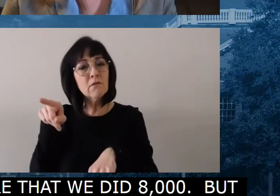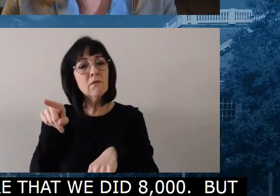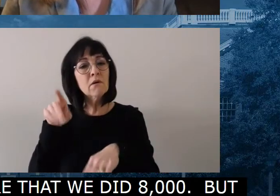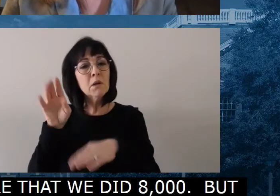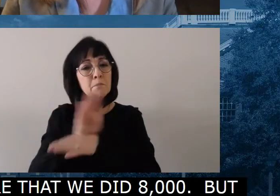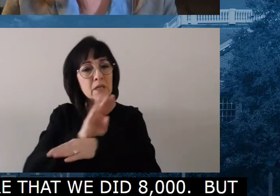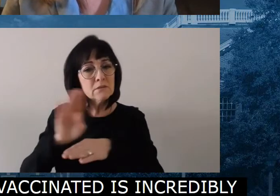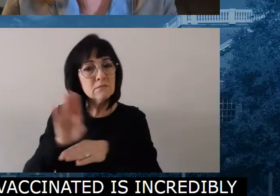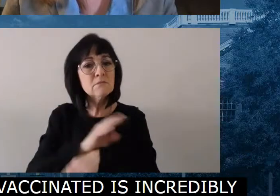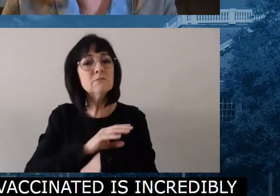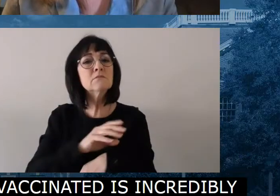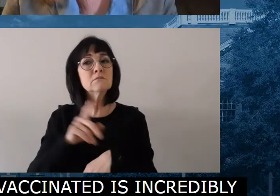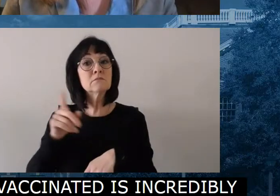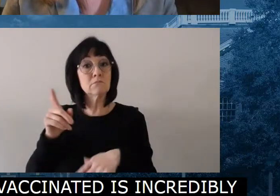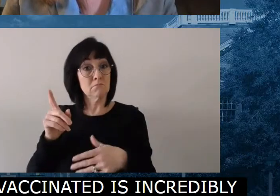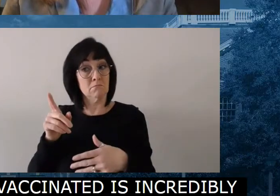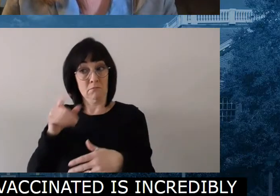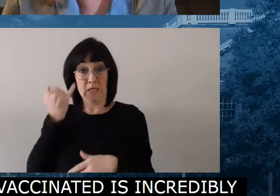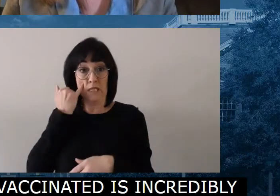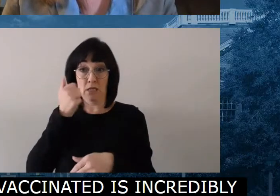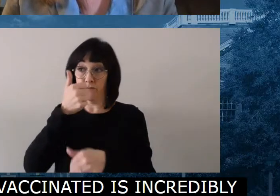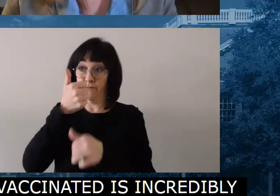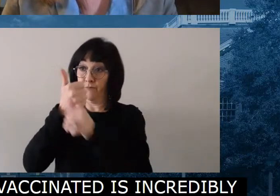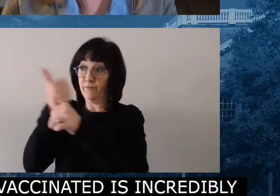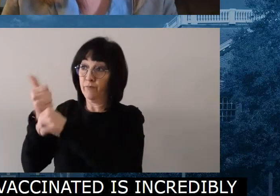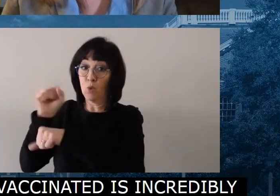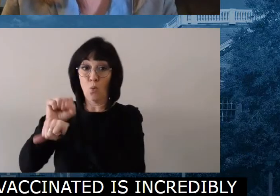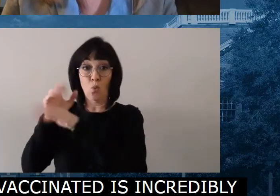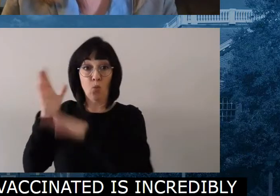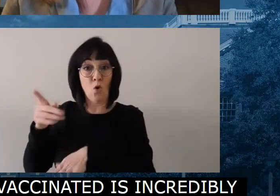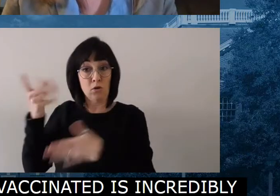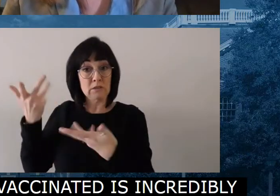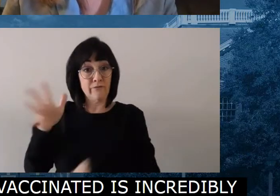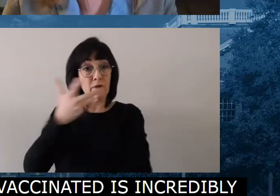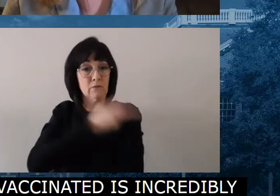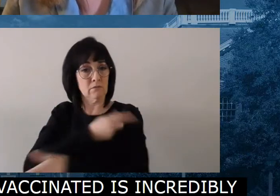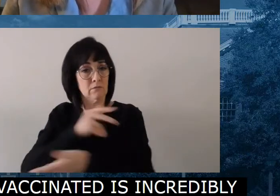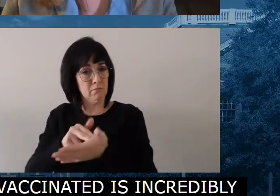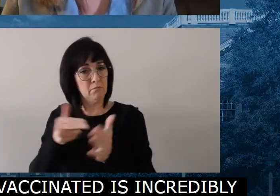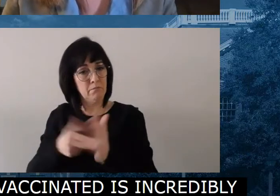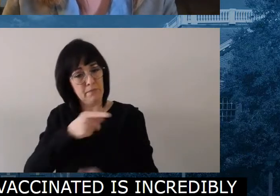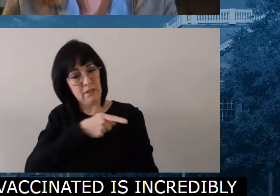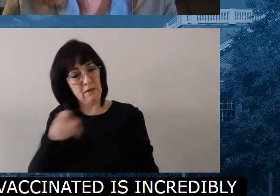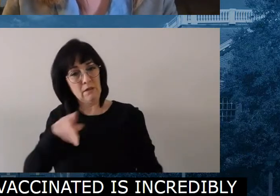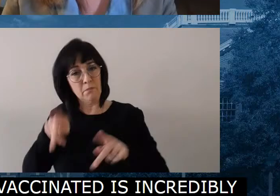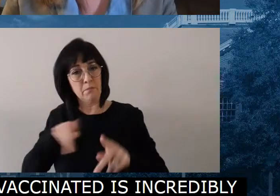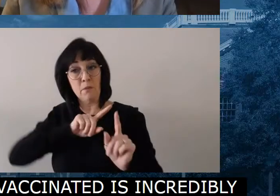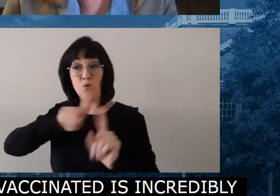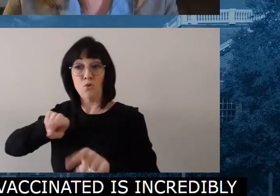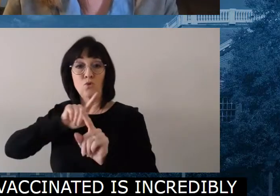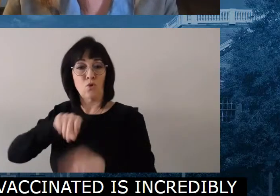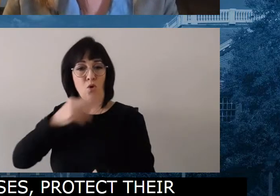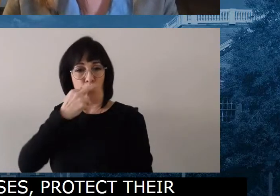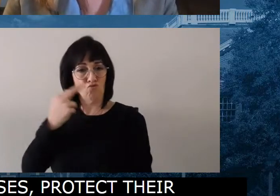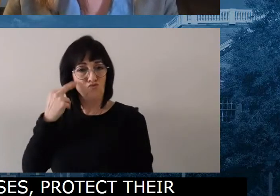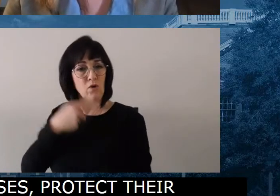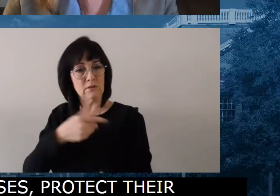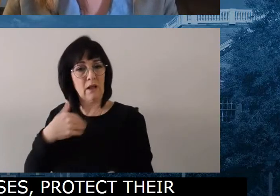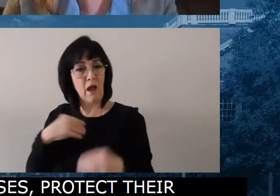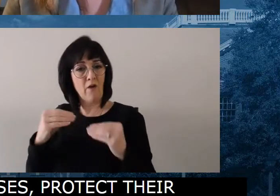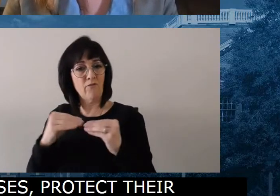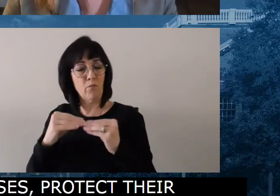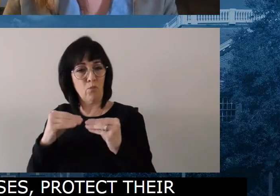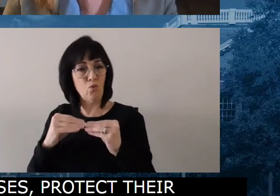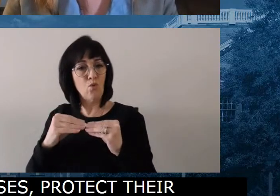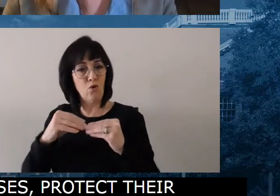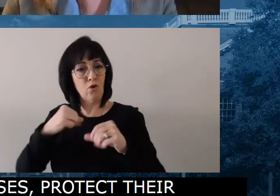their patrons. We know that some businesses have been hurt more than others during COVID-19 the last year.